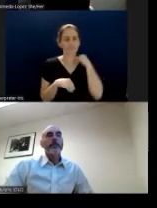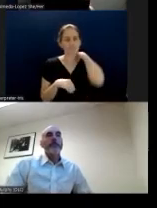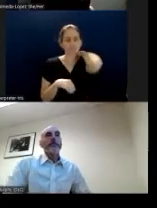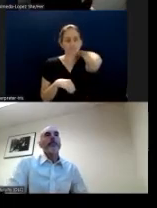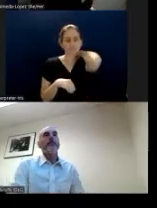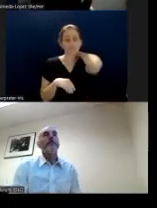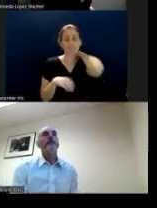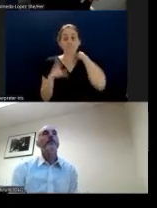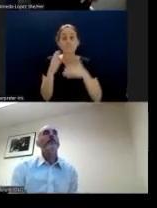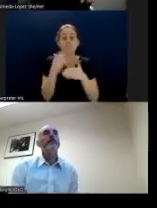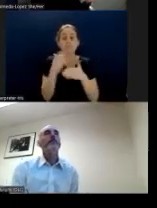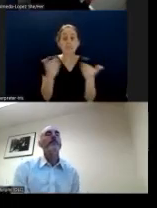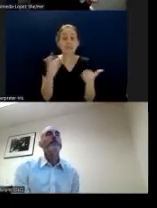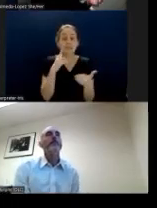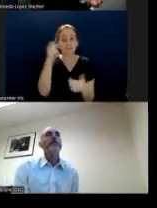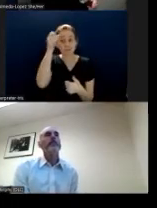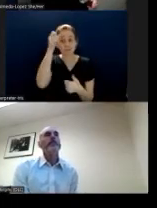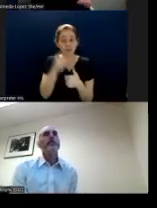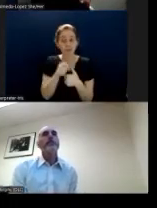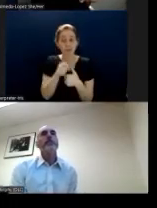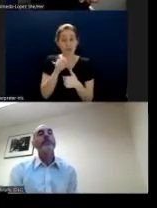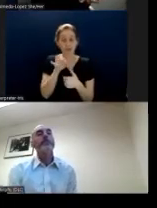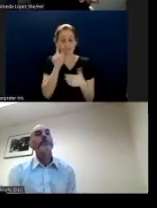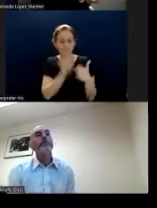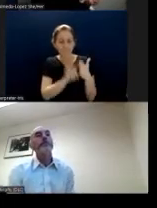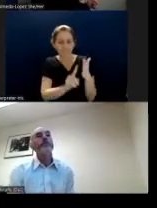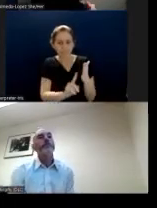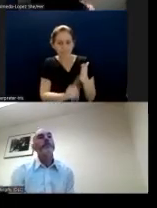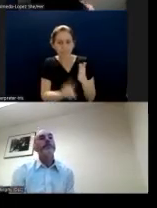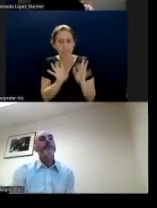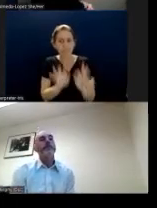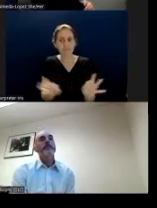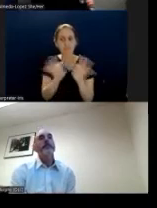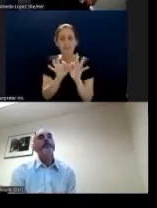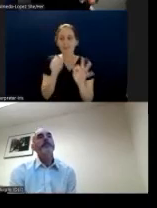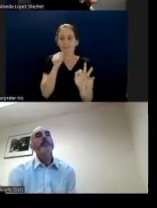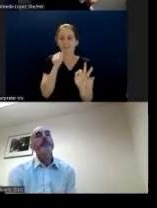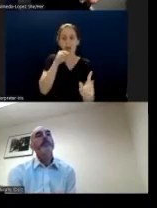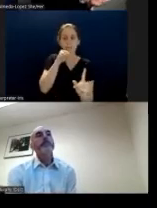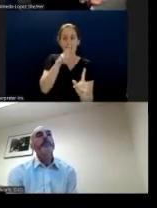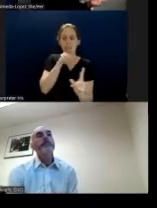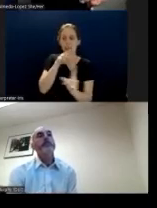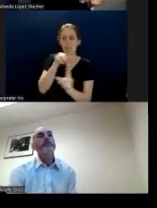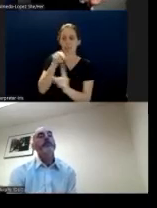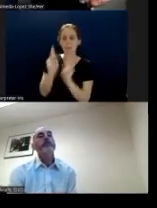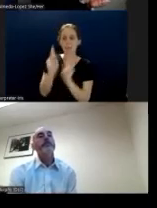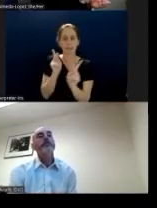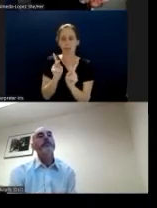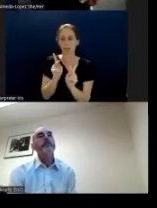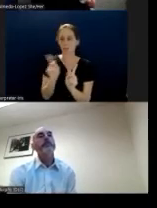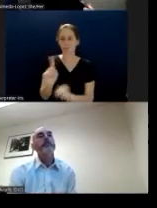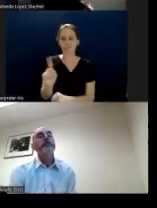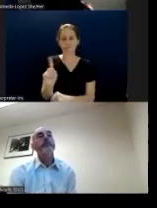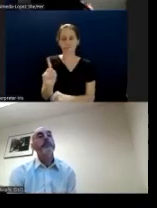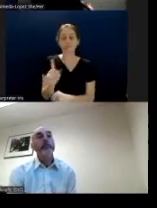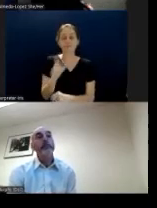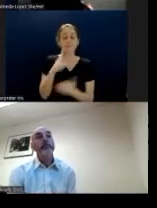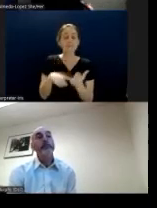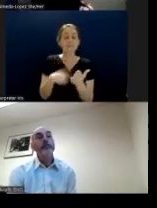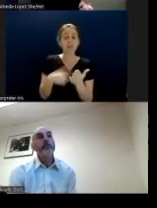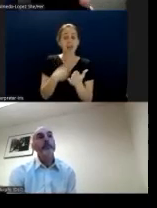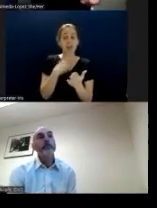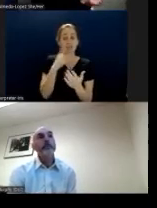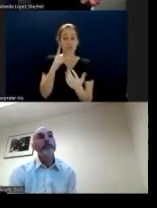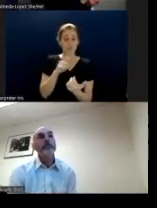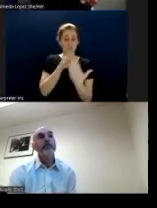So some other things to remember when surveying: it's really important to not take pictures of people at the polls. Sometimes if you encounter